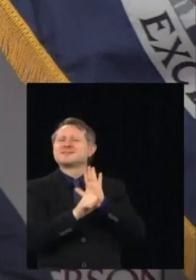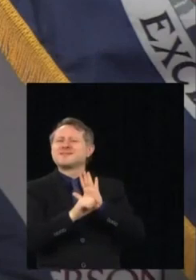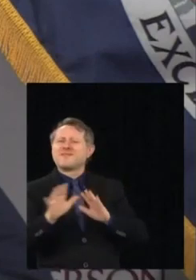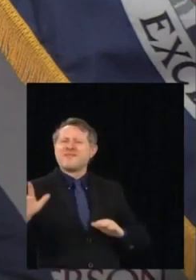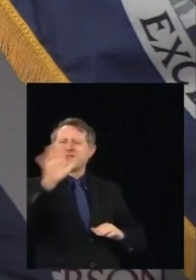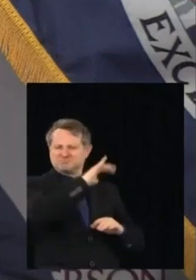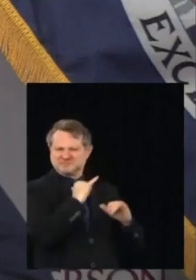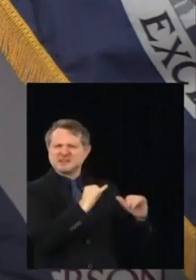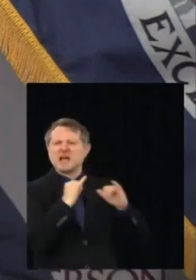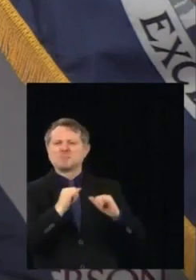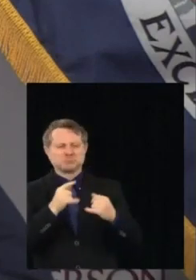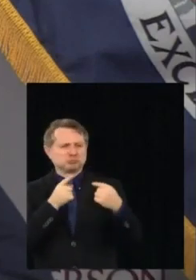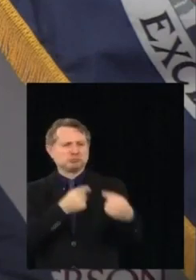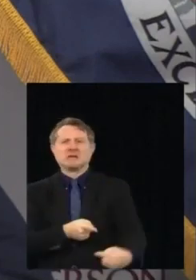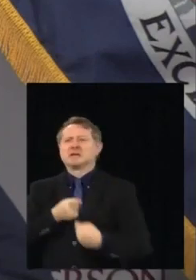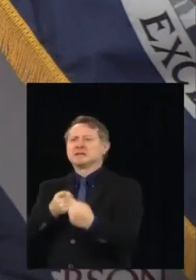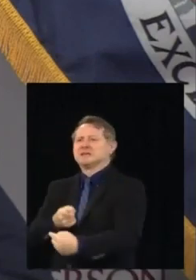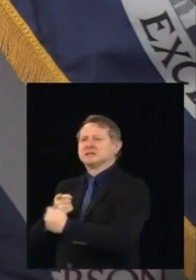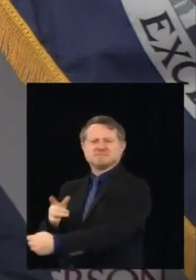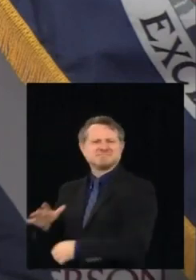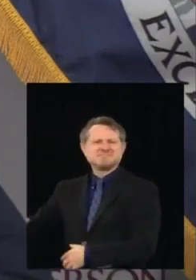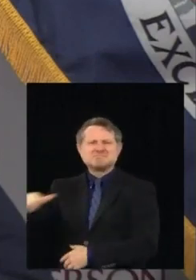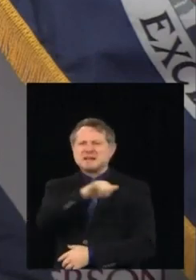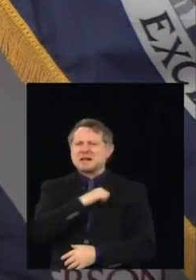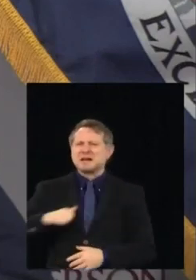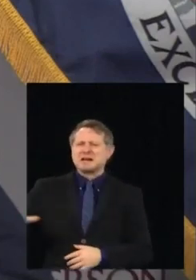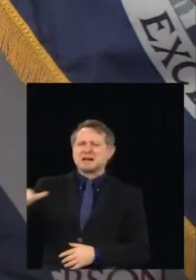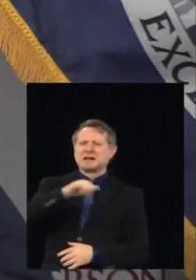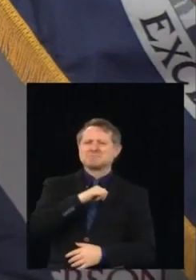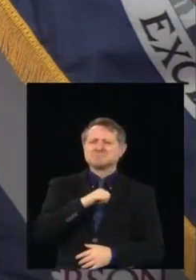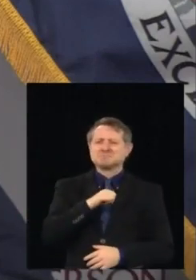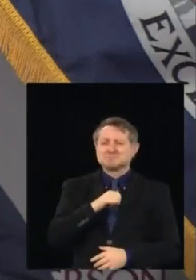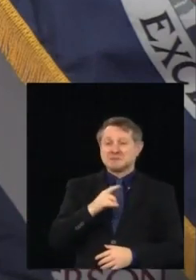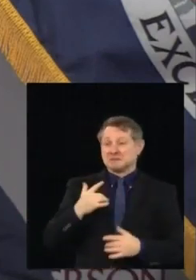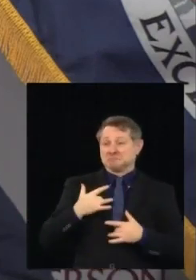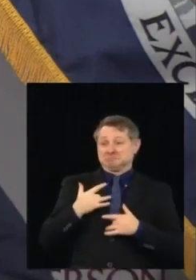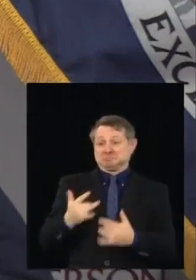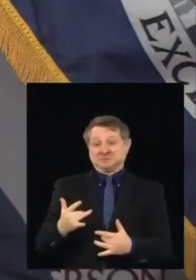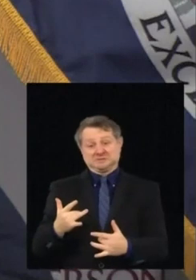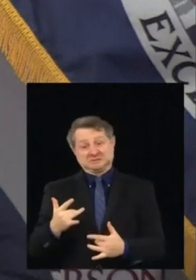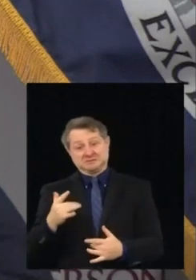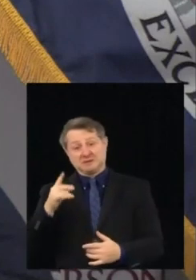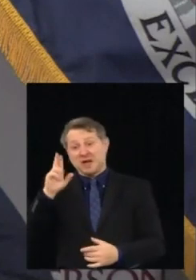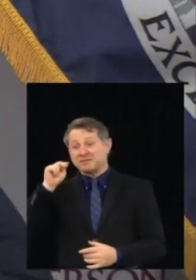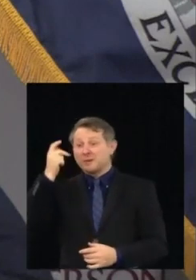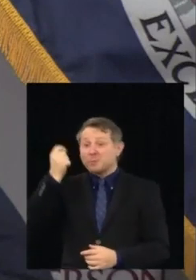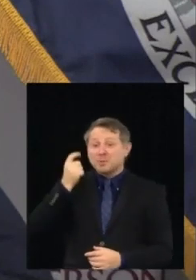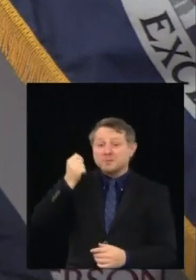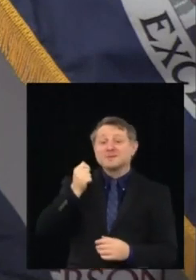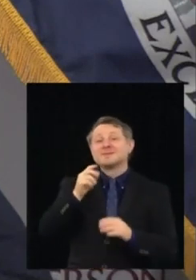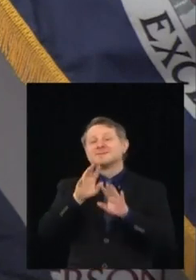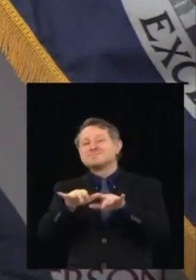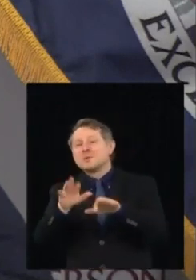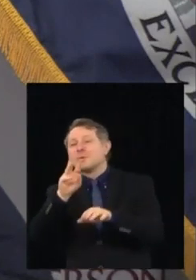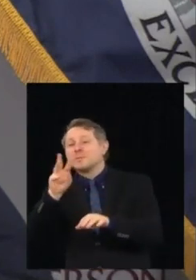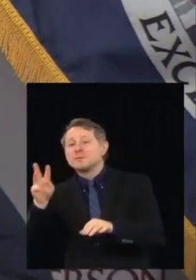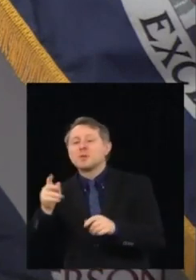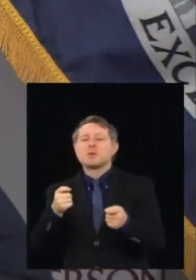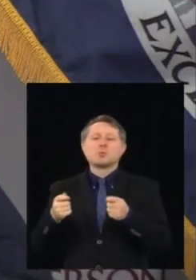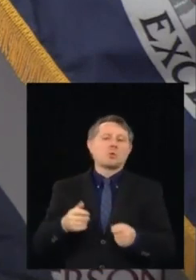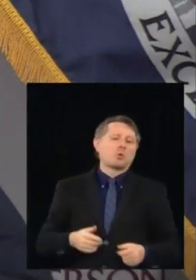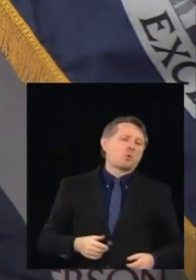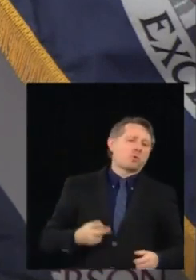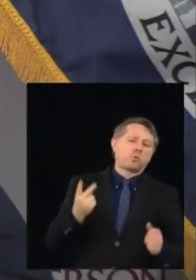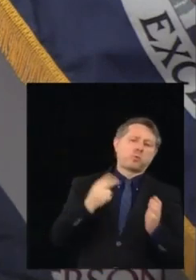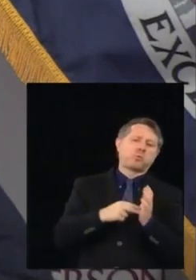with this. Normally, a state unemployment website would handle several thousand calls, okay? We're